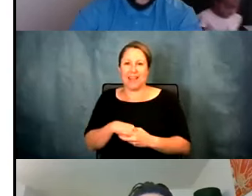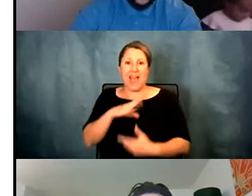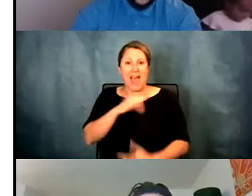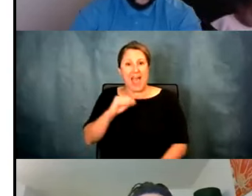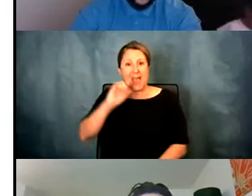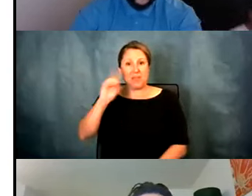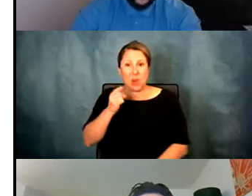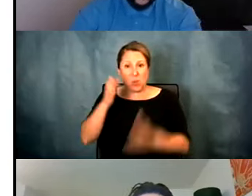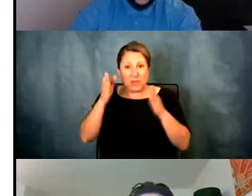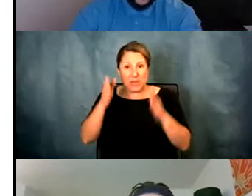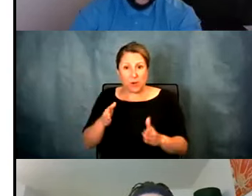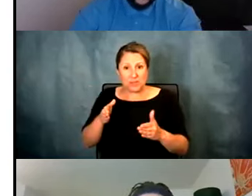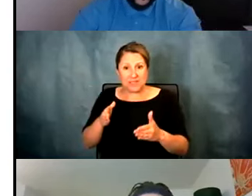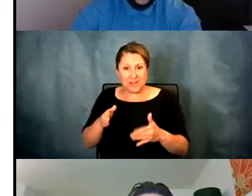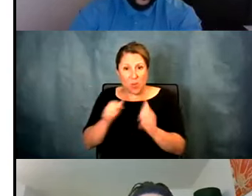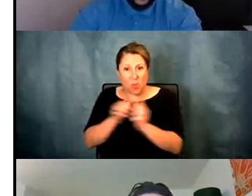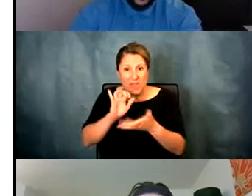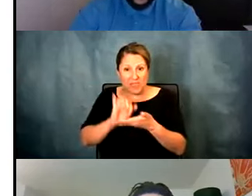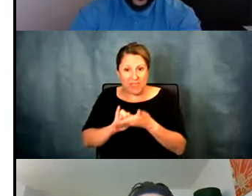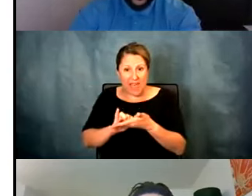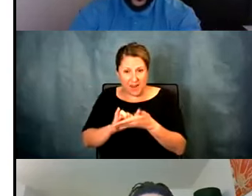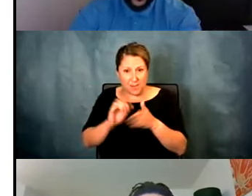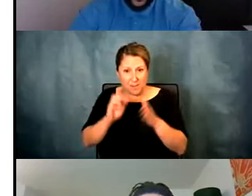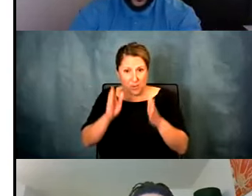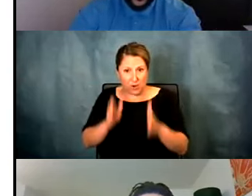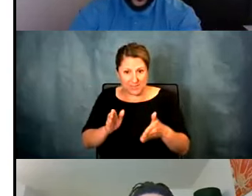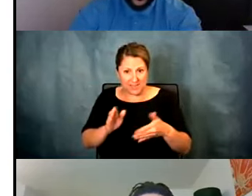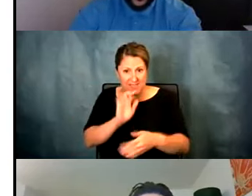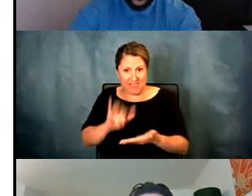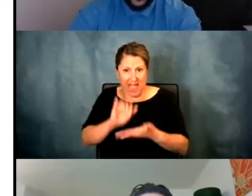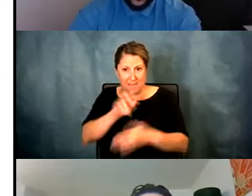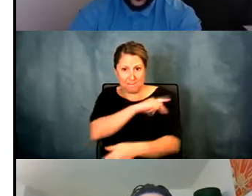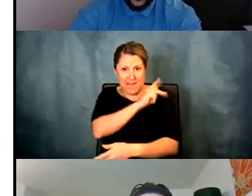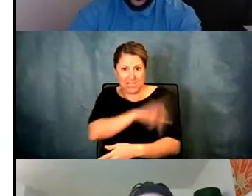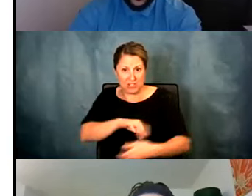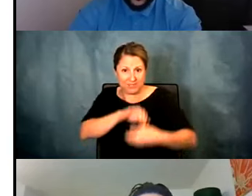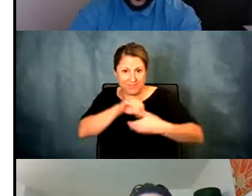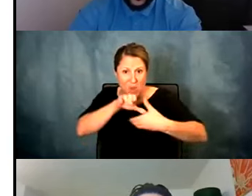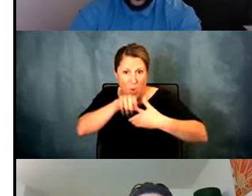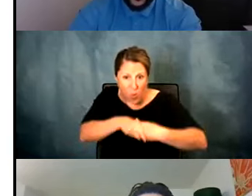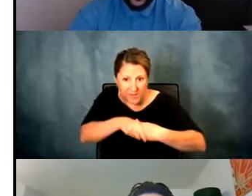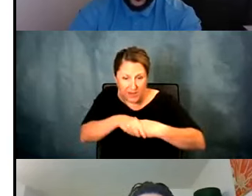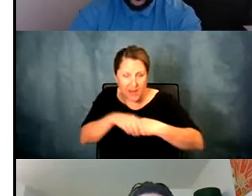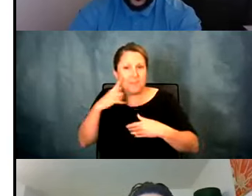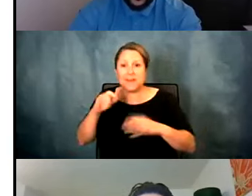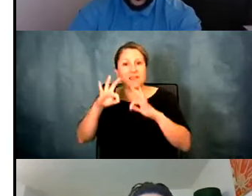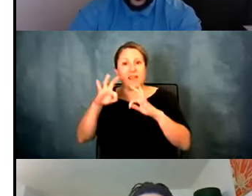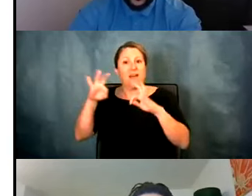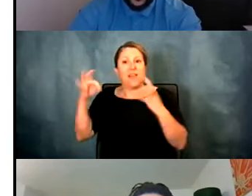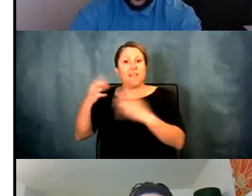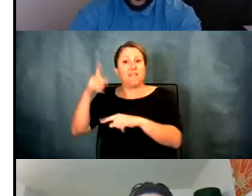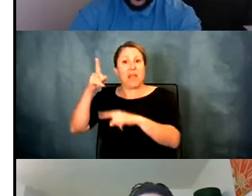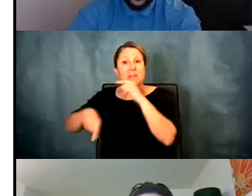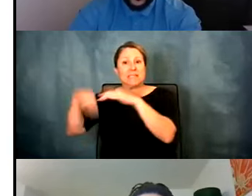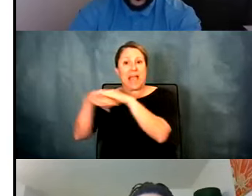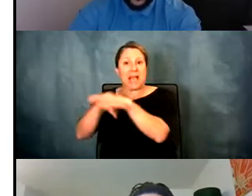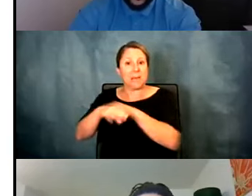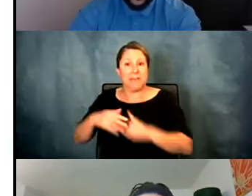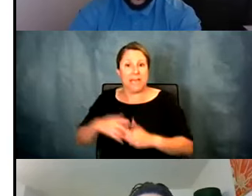holding their hand, to have to be family for these people. And for many people who work in these environments, they couldn't do it